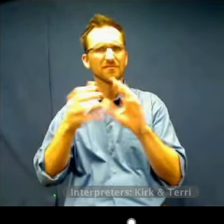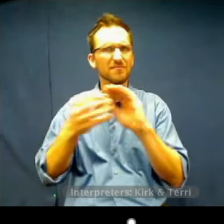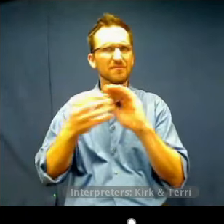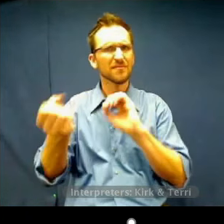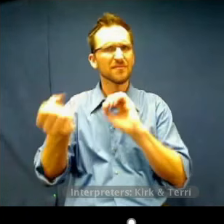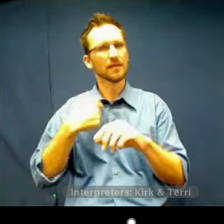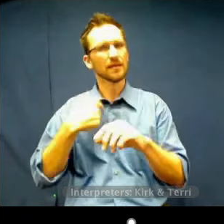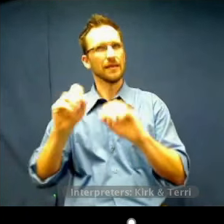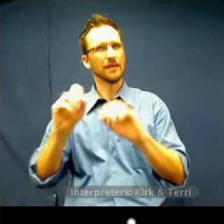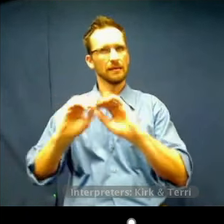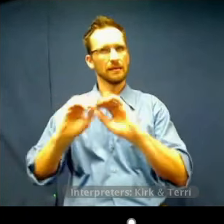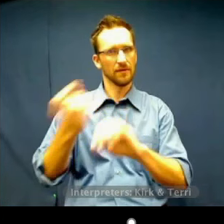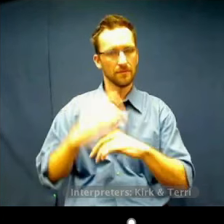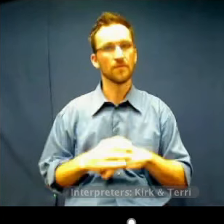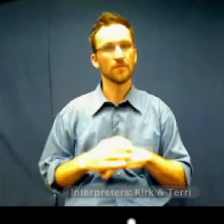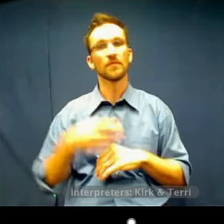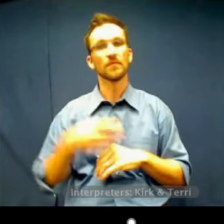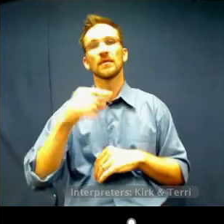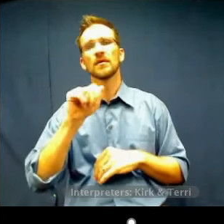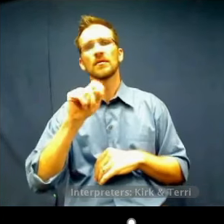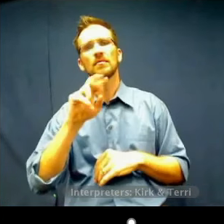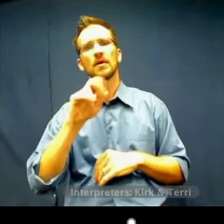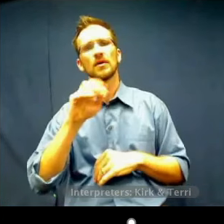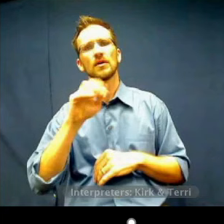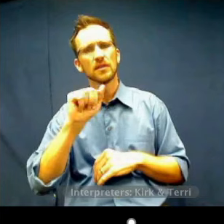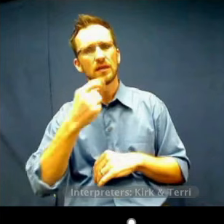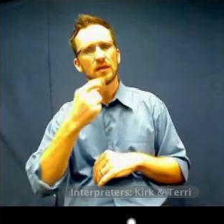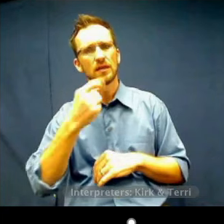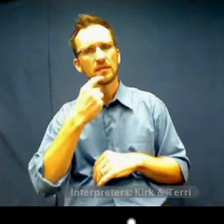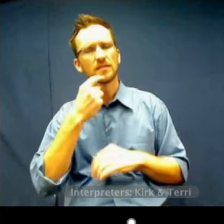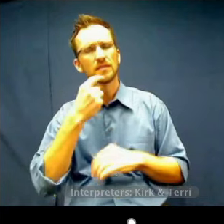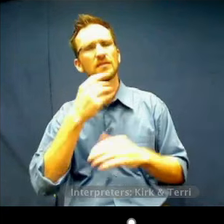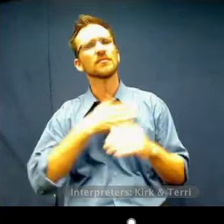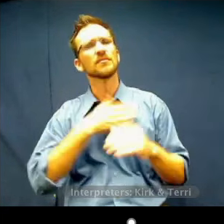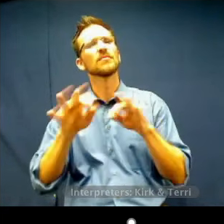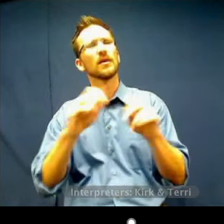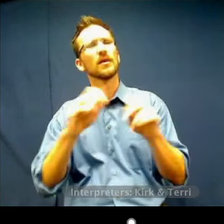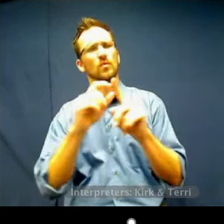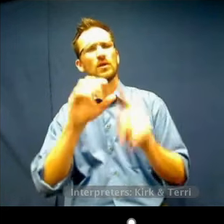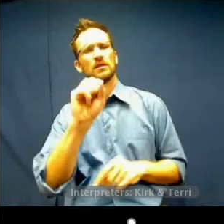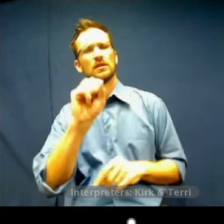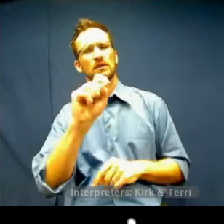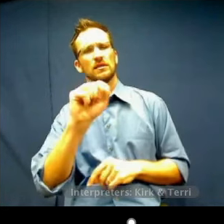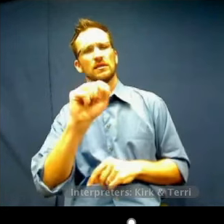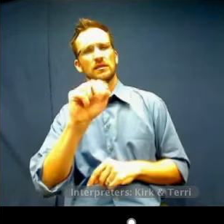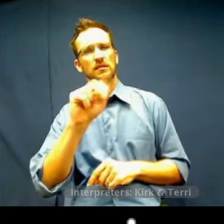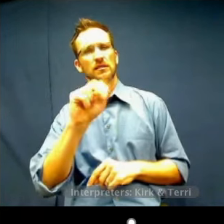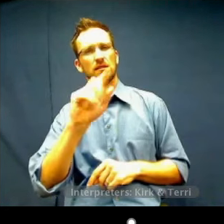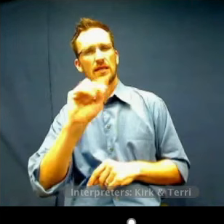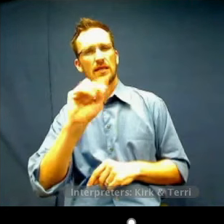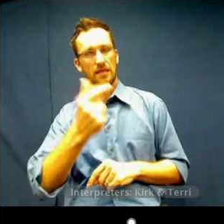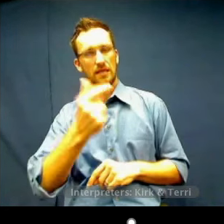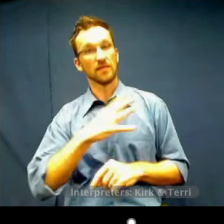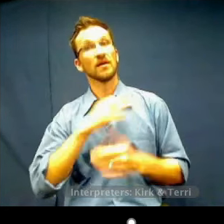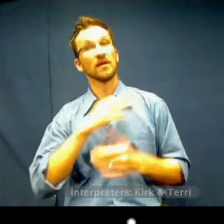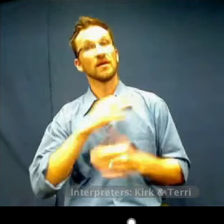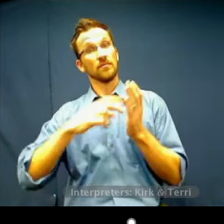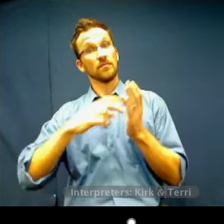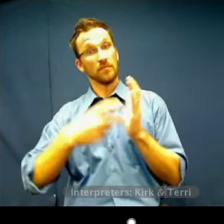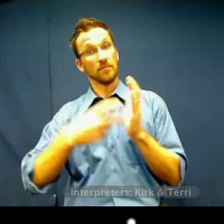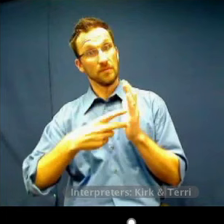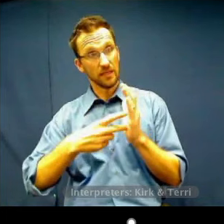Okay, Patricia Hauser, please explain the word standing. Sure. Standing means whether you're qualified to file a divorce